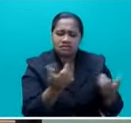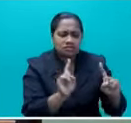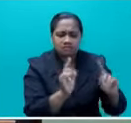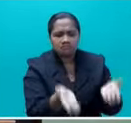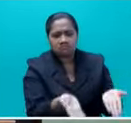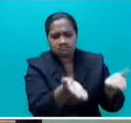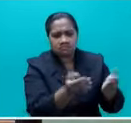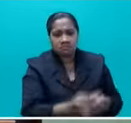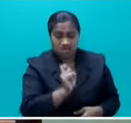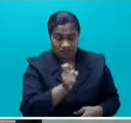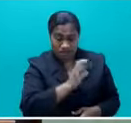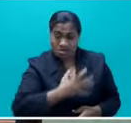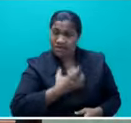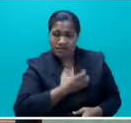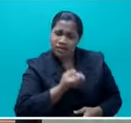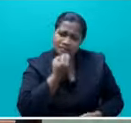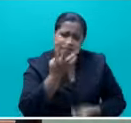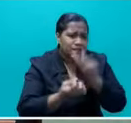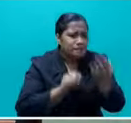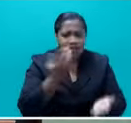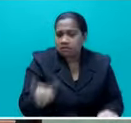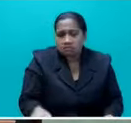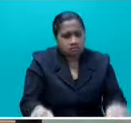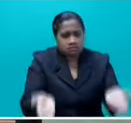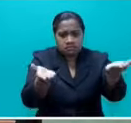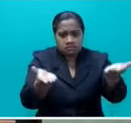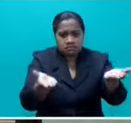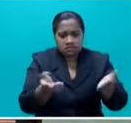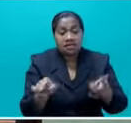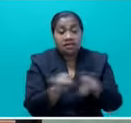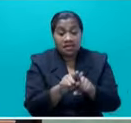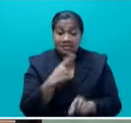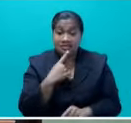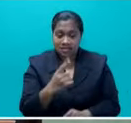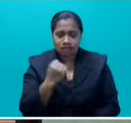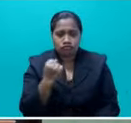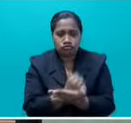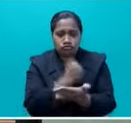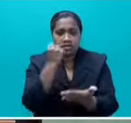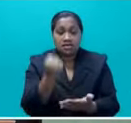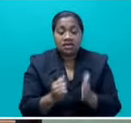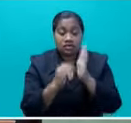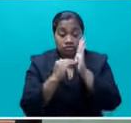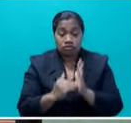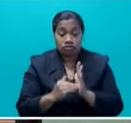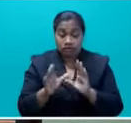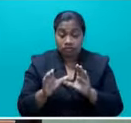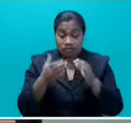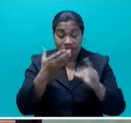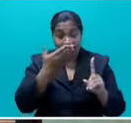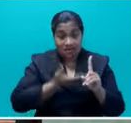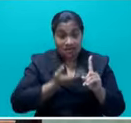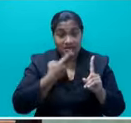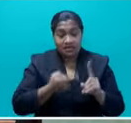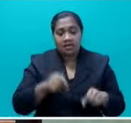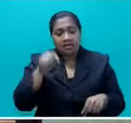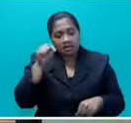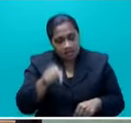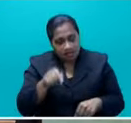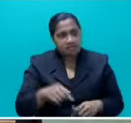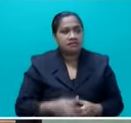not comfortable with. And like I said, I'm sure the chair of the committee or the committee members will say that these are the kind of opinions that